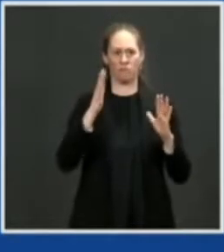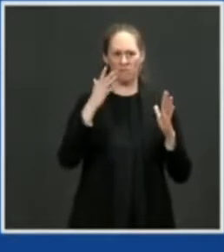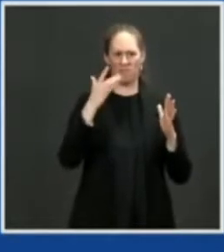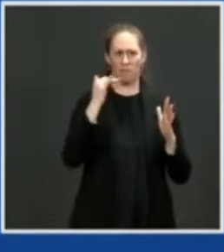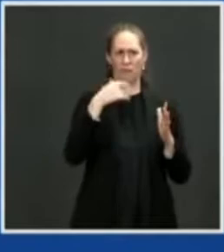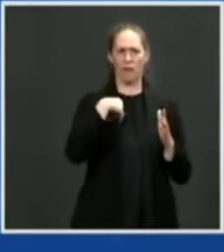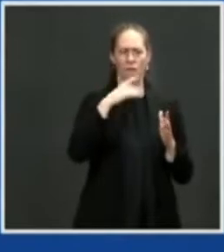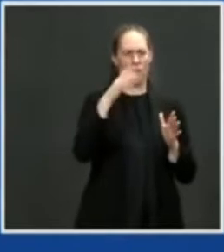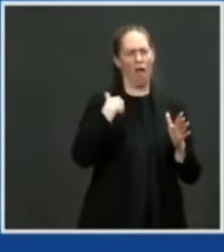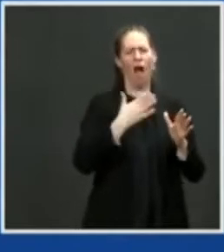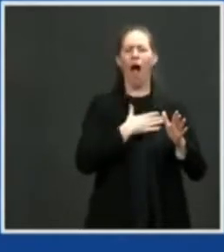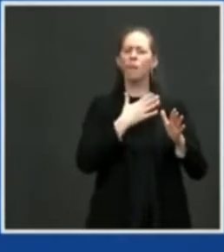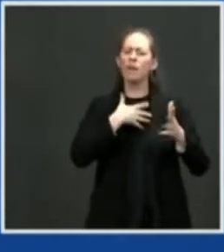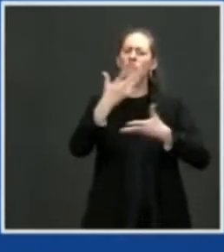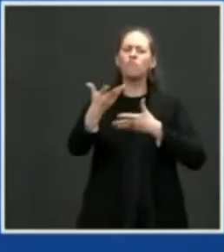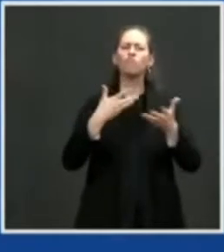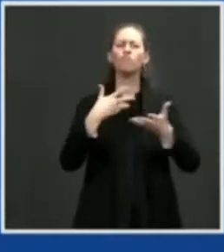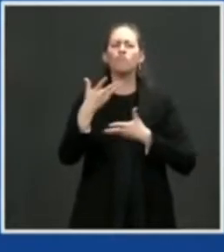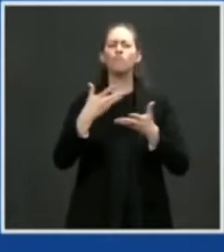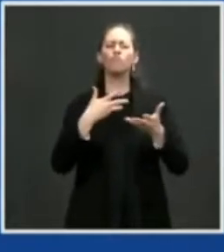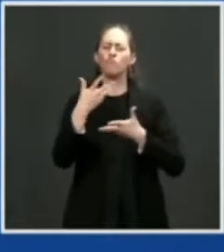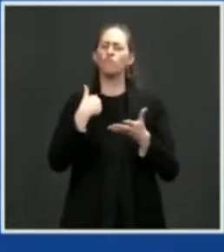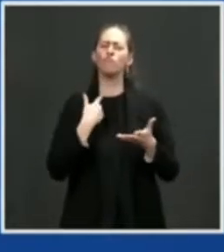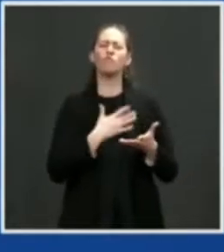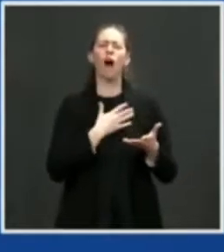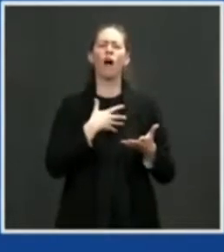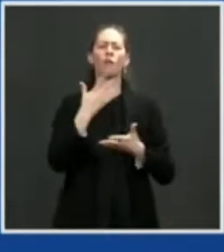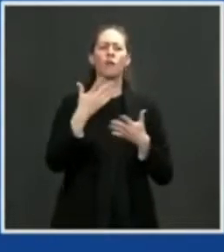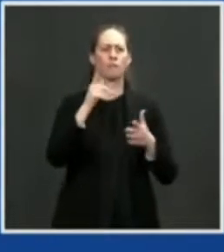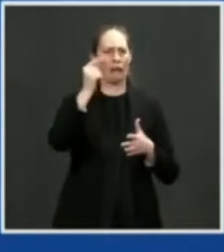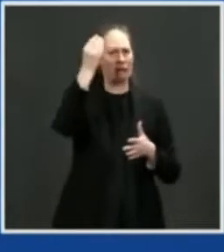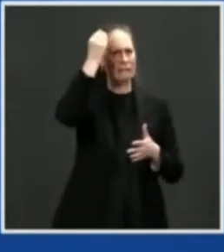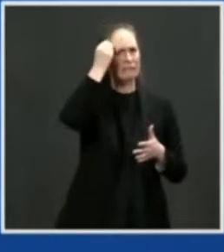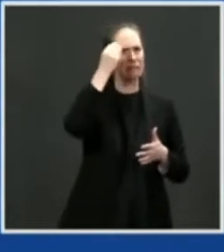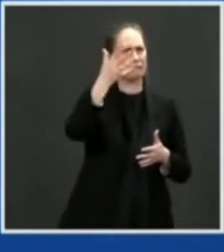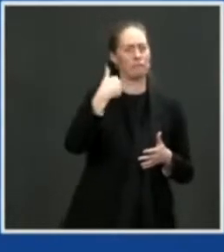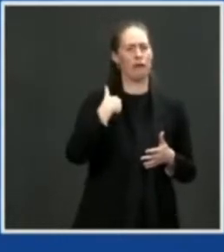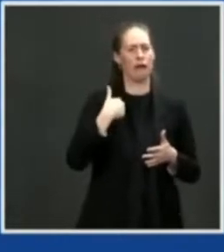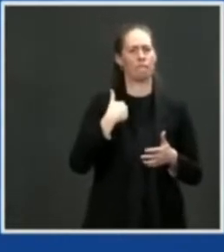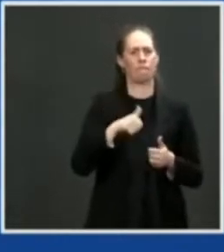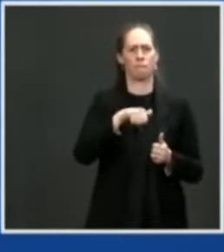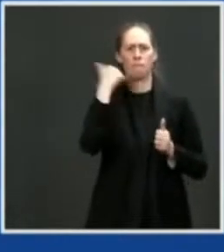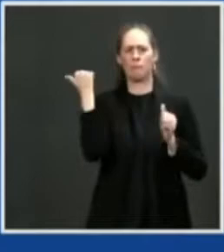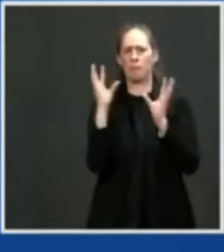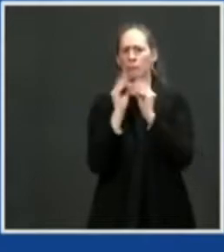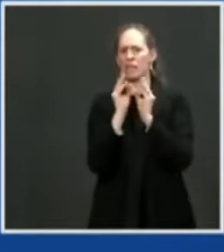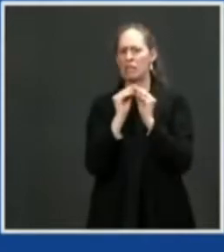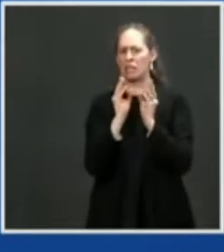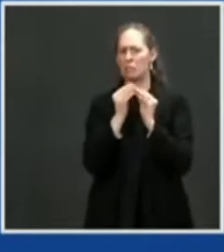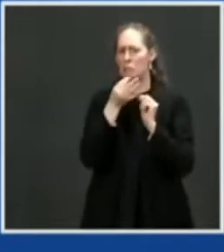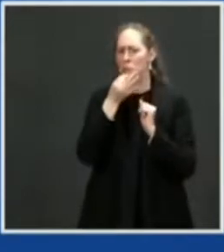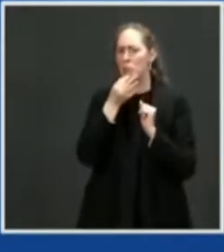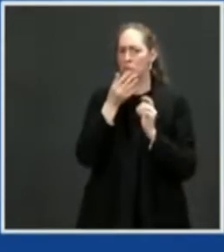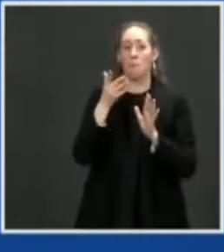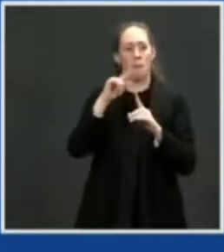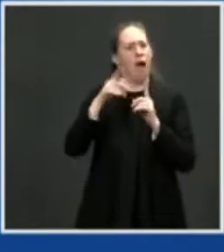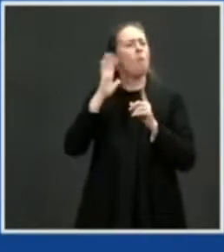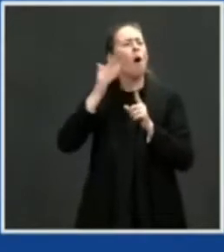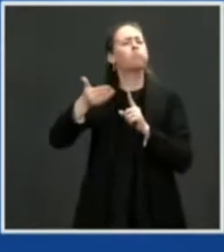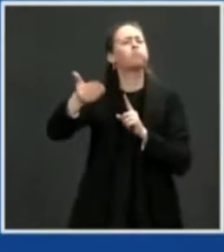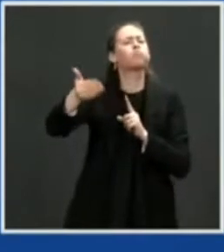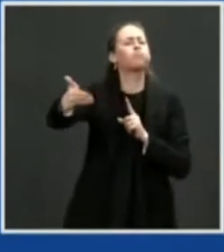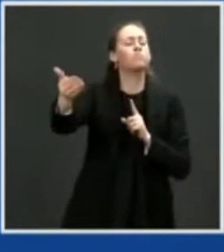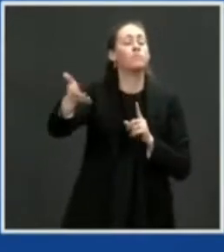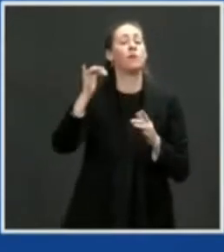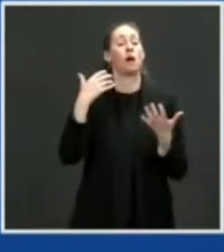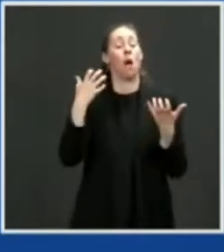time. Go longer, but one of the things that I'm going to be doing, I'm going to be speaking with 27 heads of state